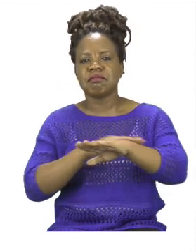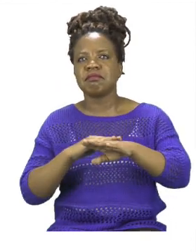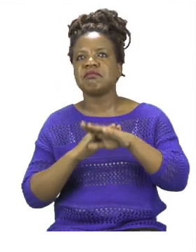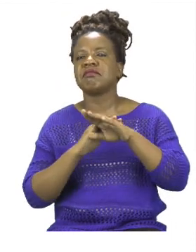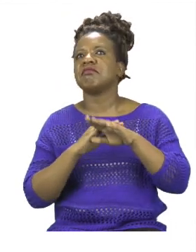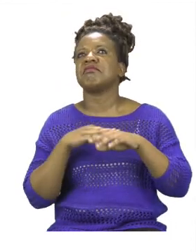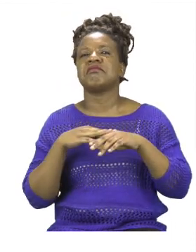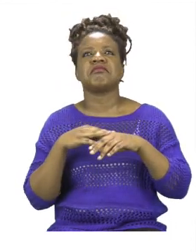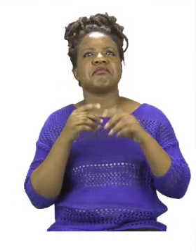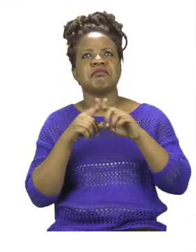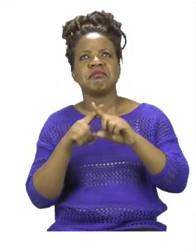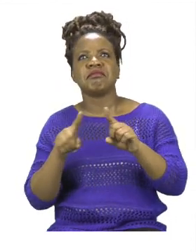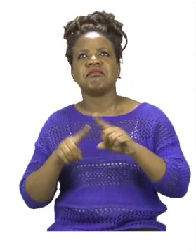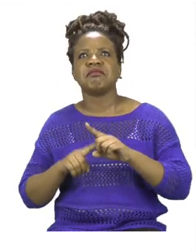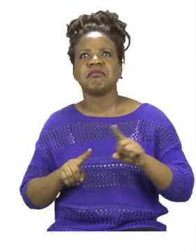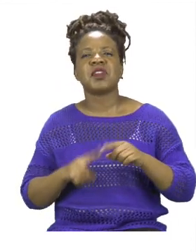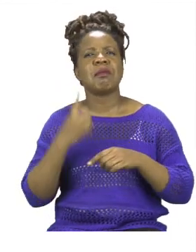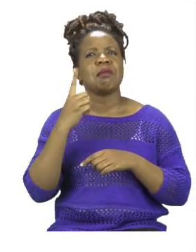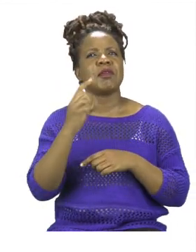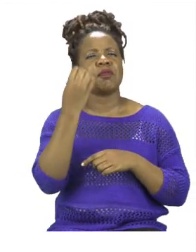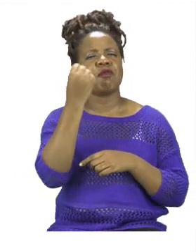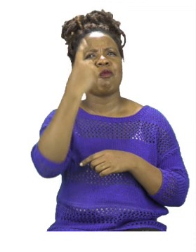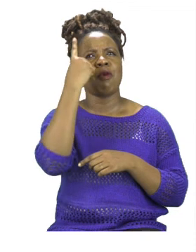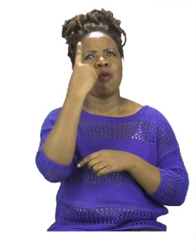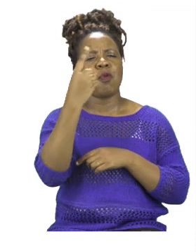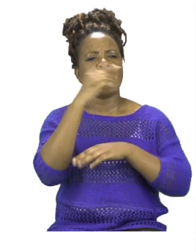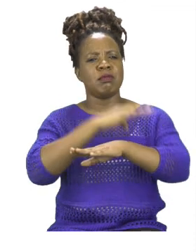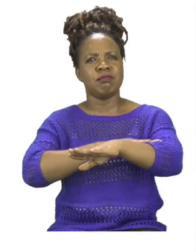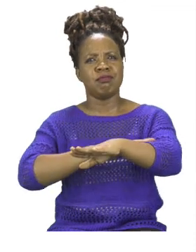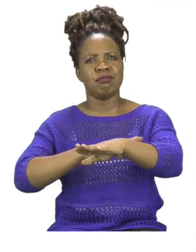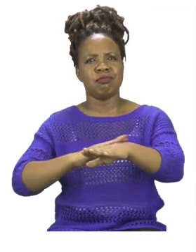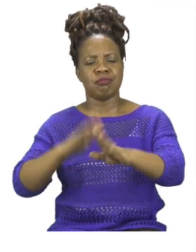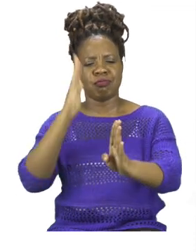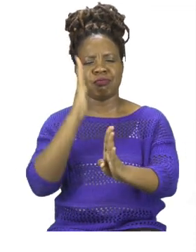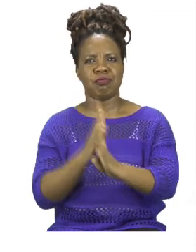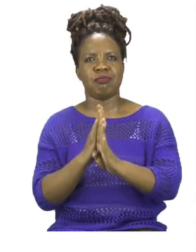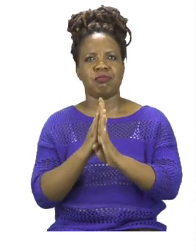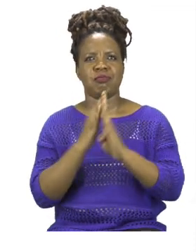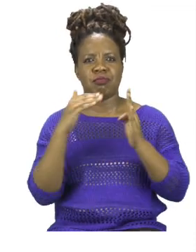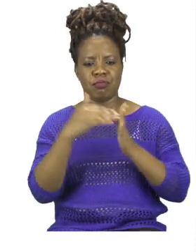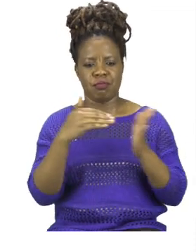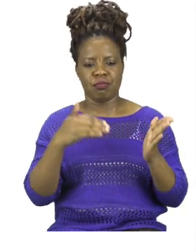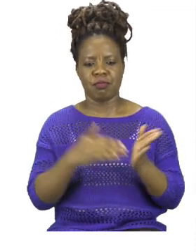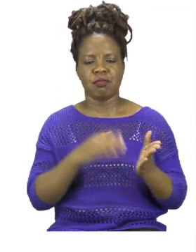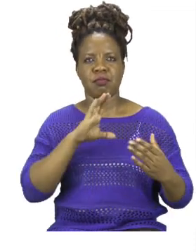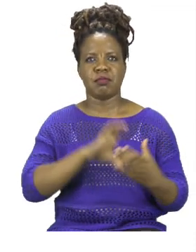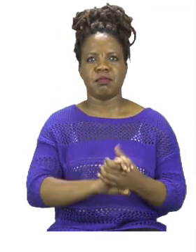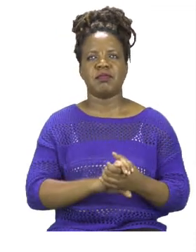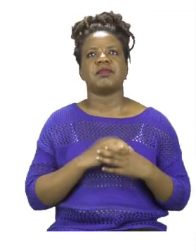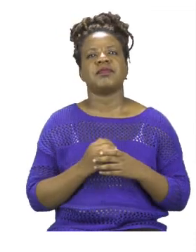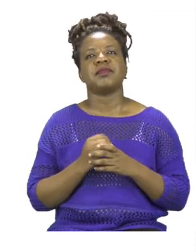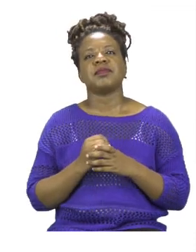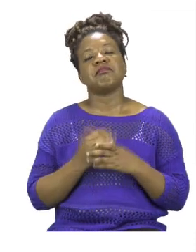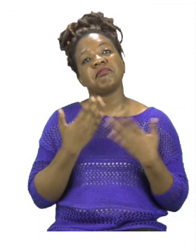one that will lead Emma to her friends. Once you have that one, you can even use color to draw